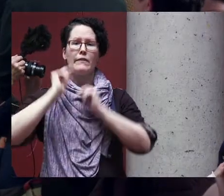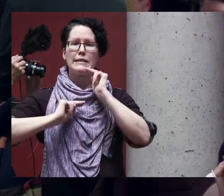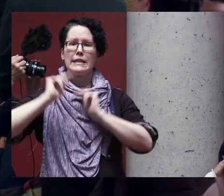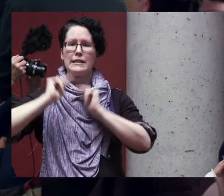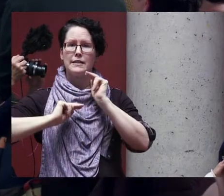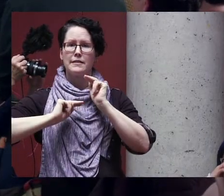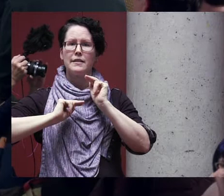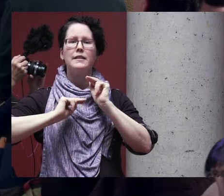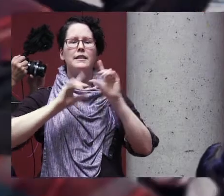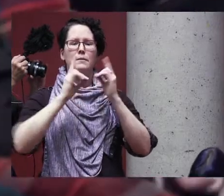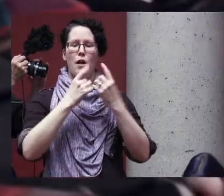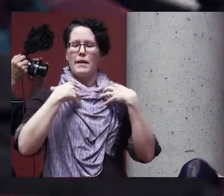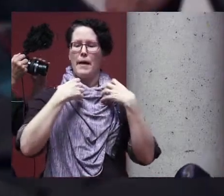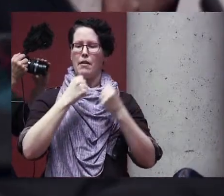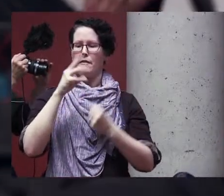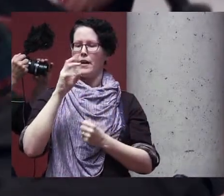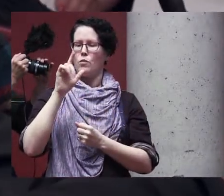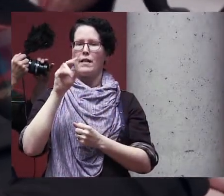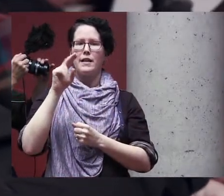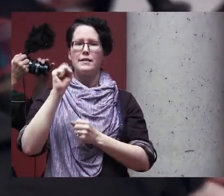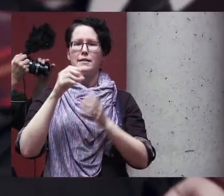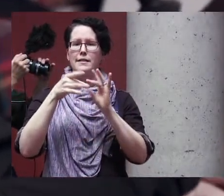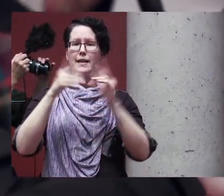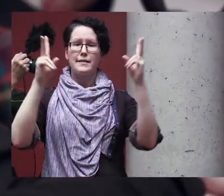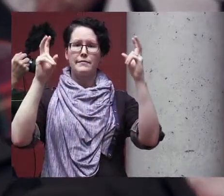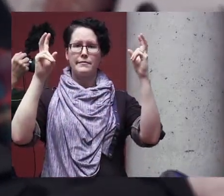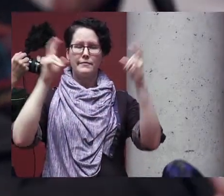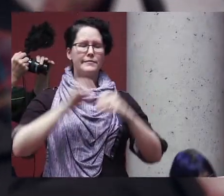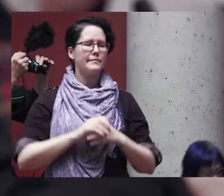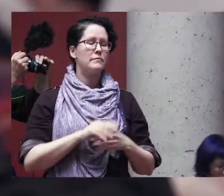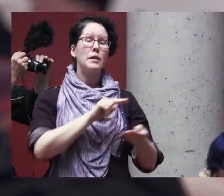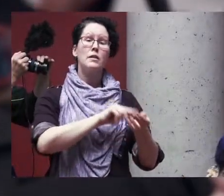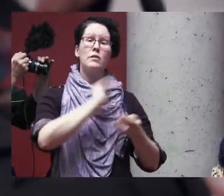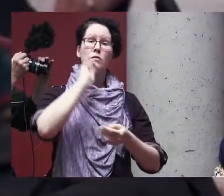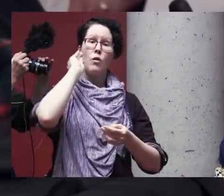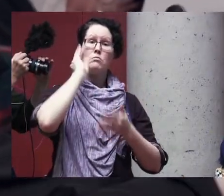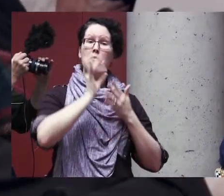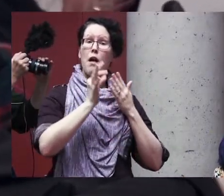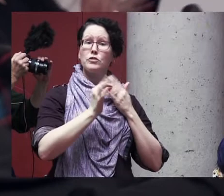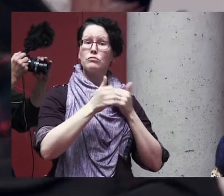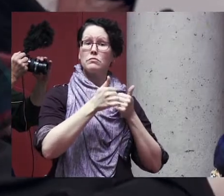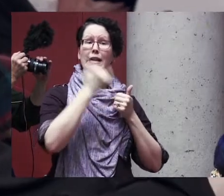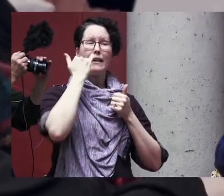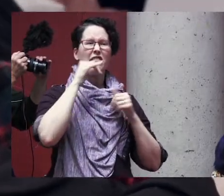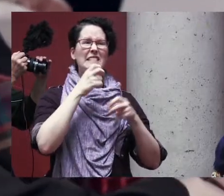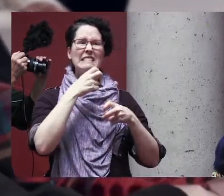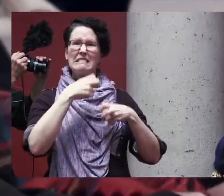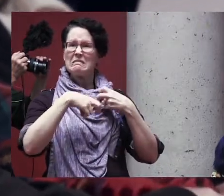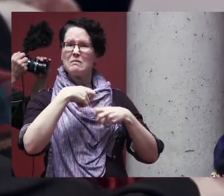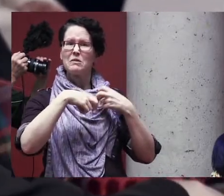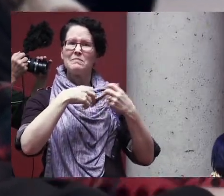states, nursing homes are an option for people who have difficulty performing everyday tasks, such